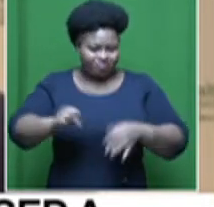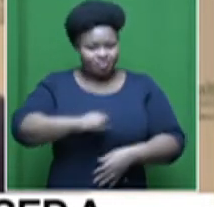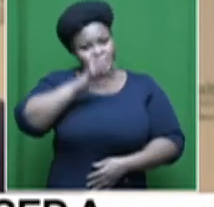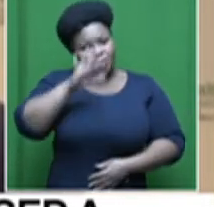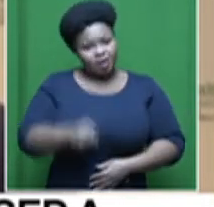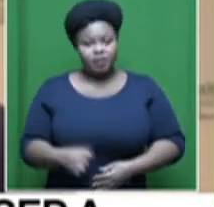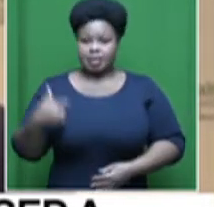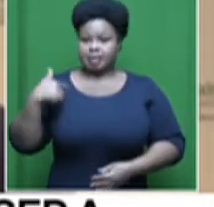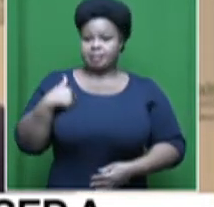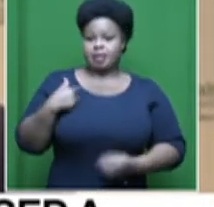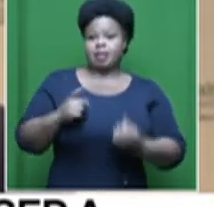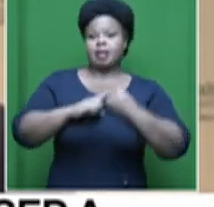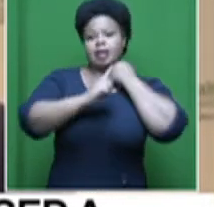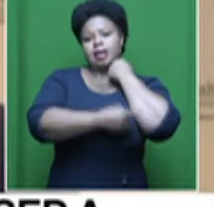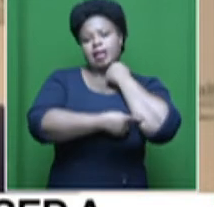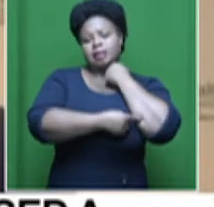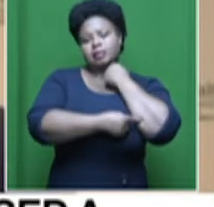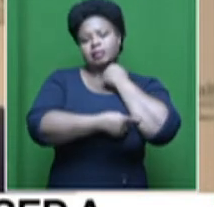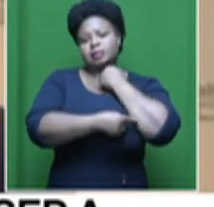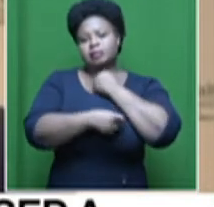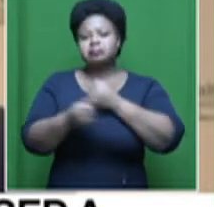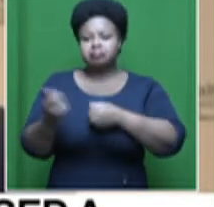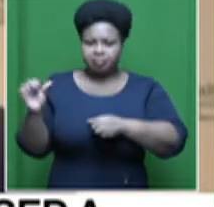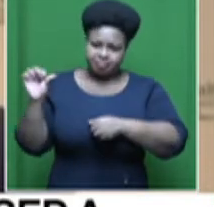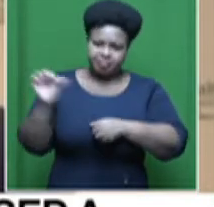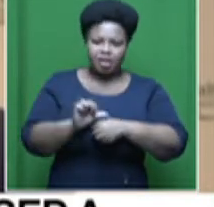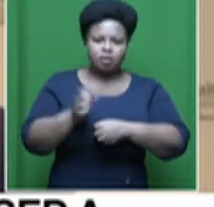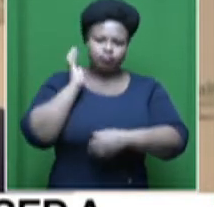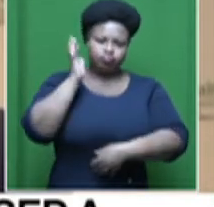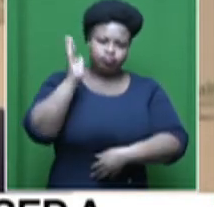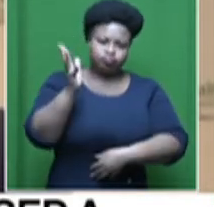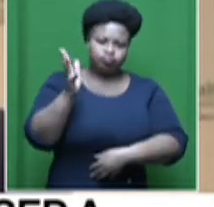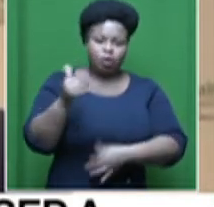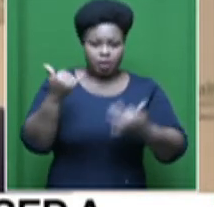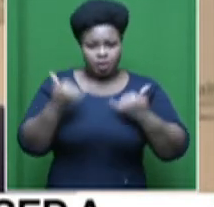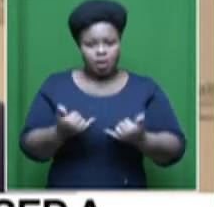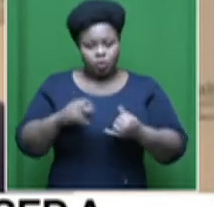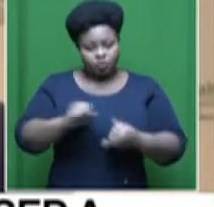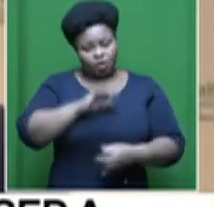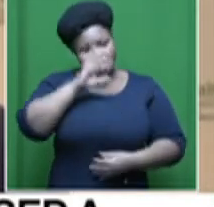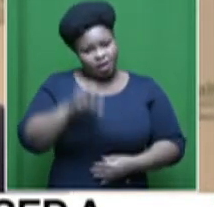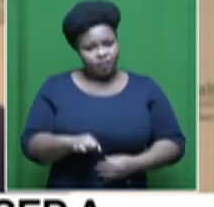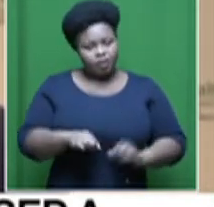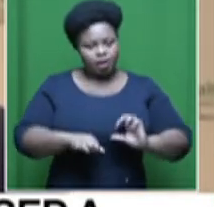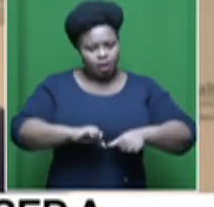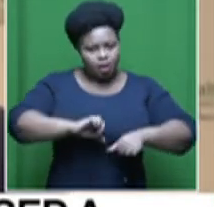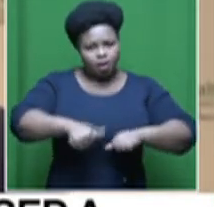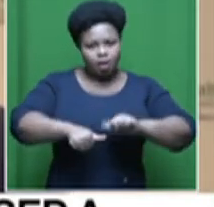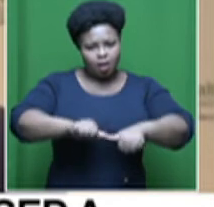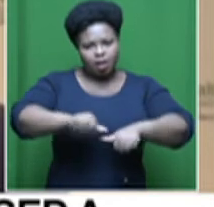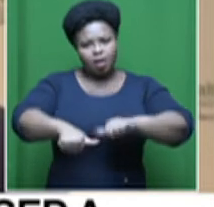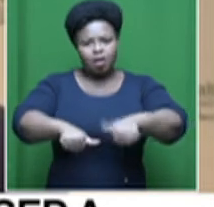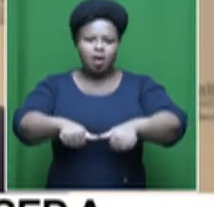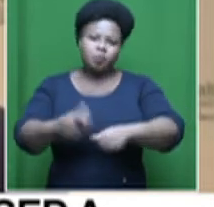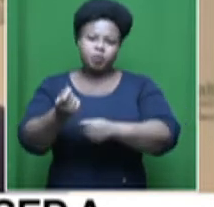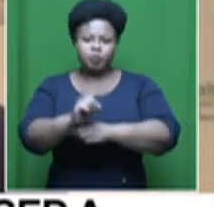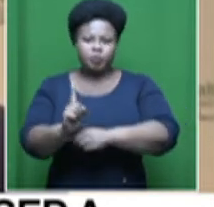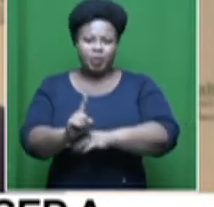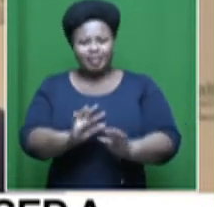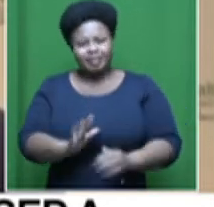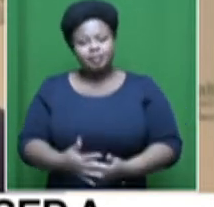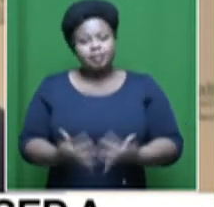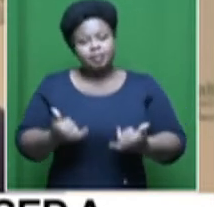back at the end to indicate that these are the steps that we want to take so that we align all these findings as we move forward. I